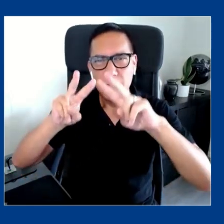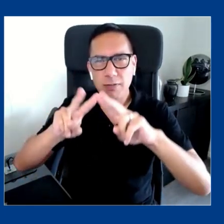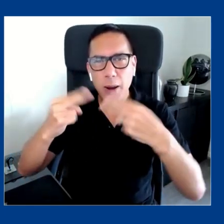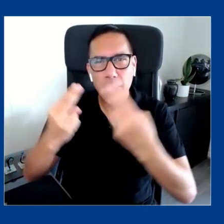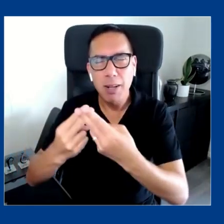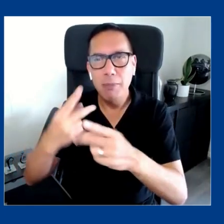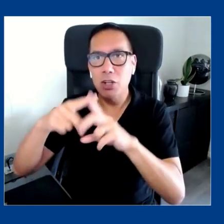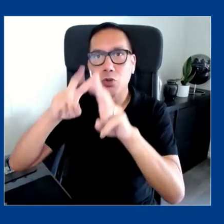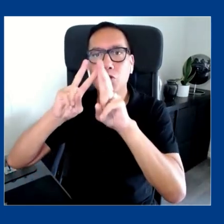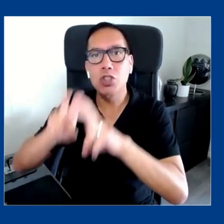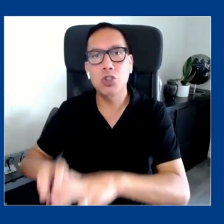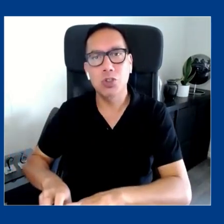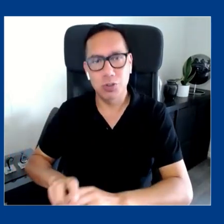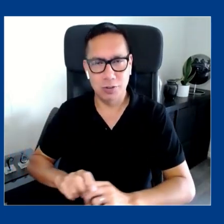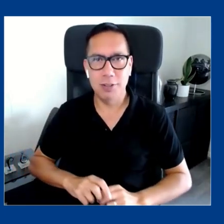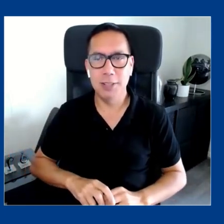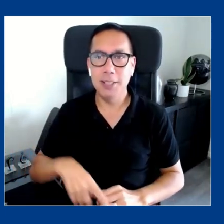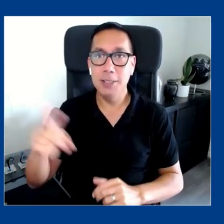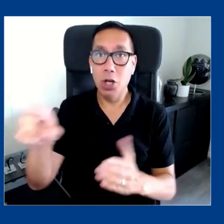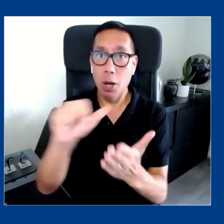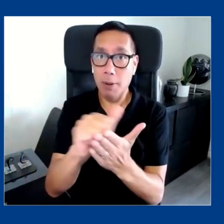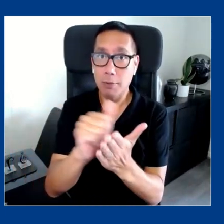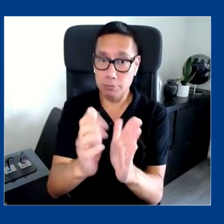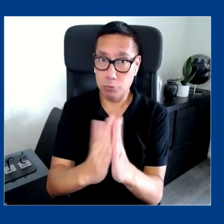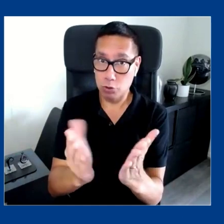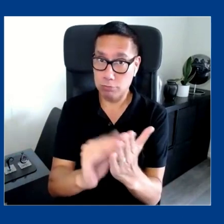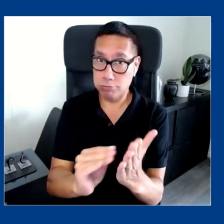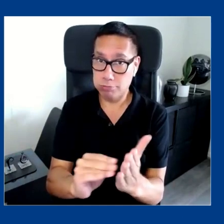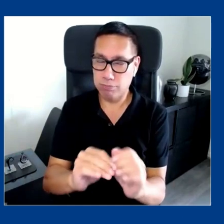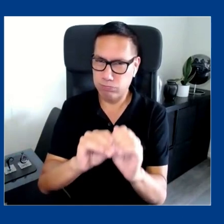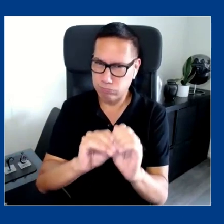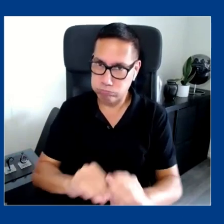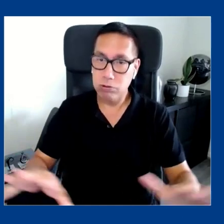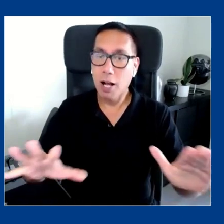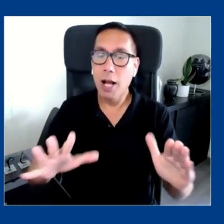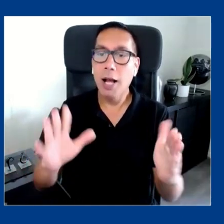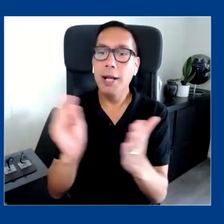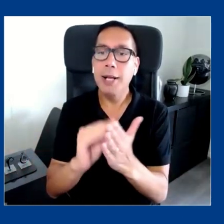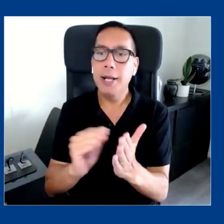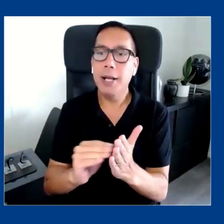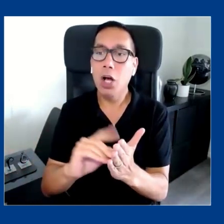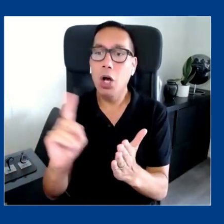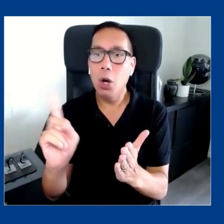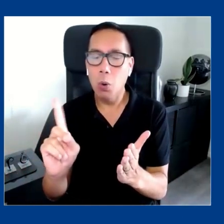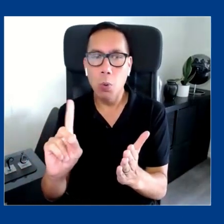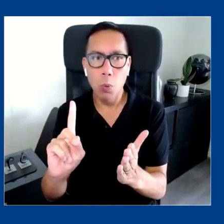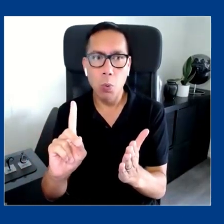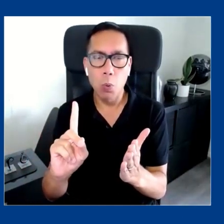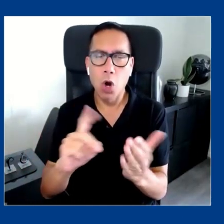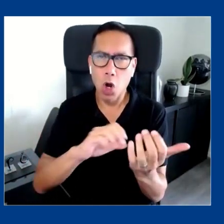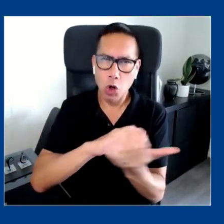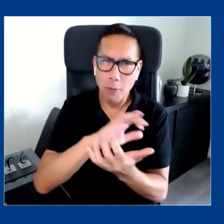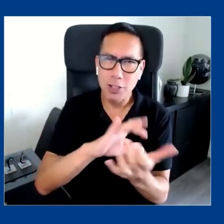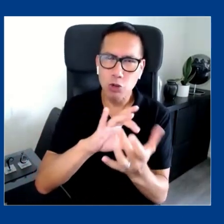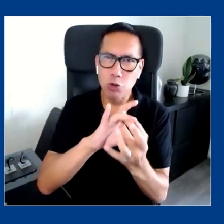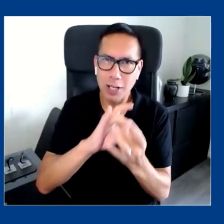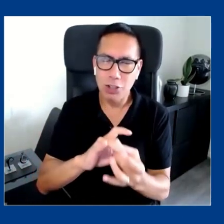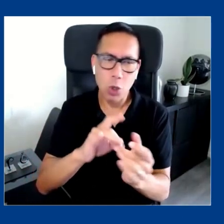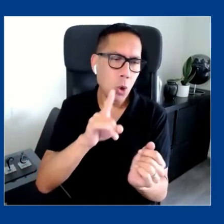She's published widely. She's the author of a very important ethnography on the complex relations with water